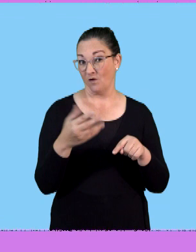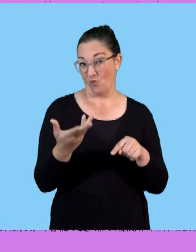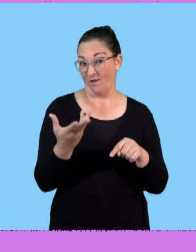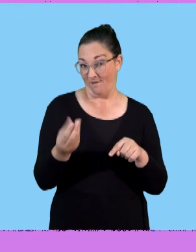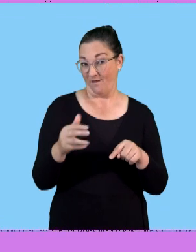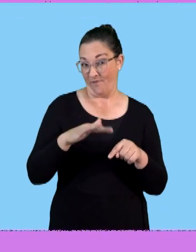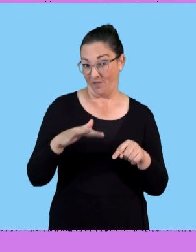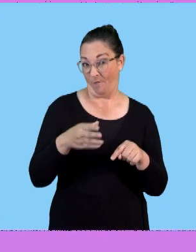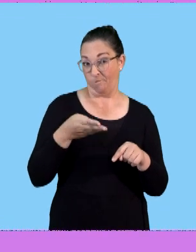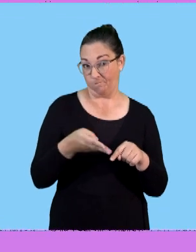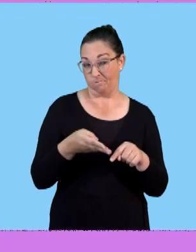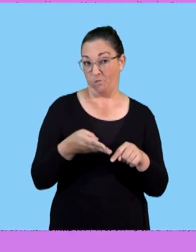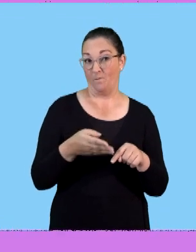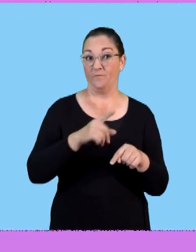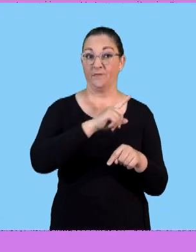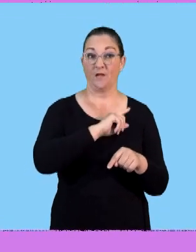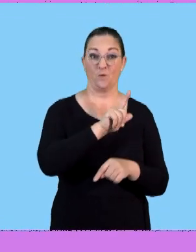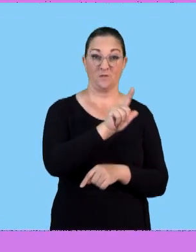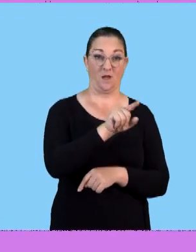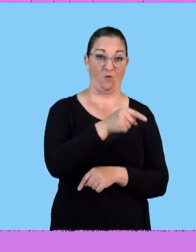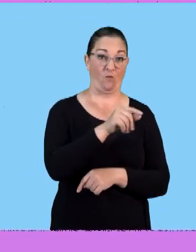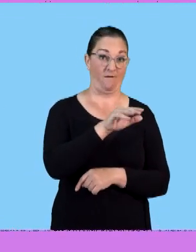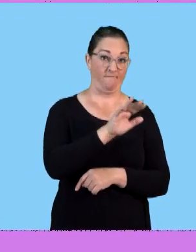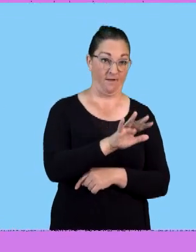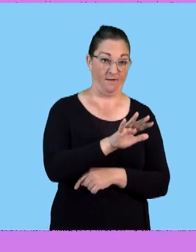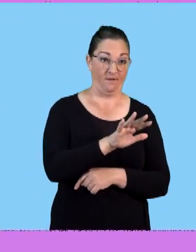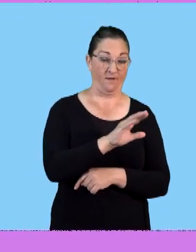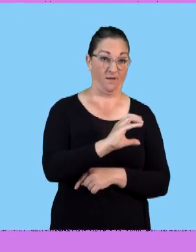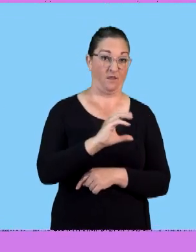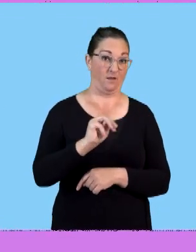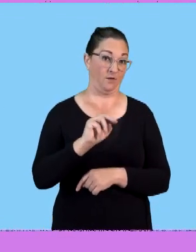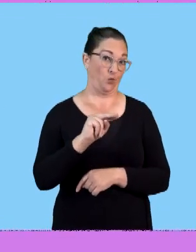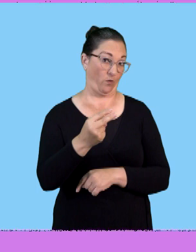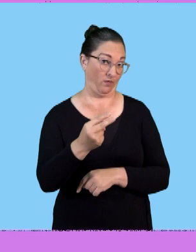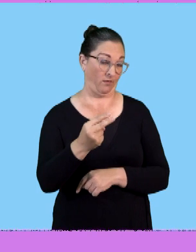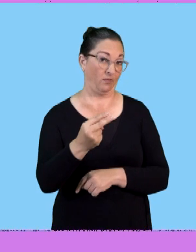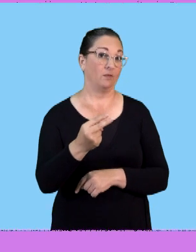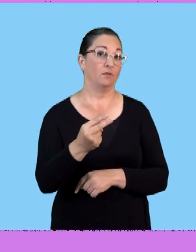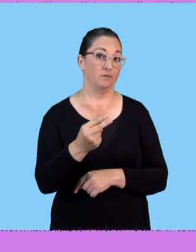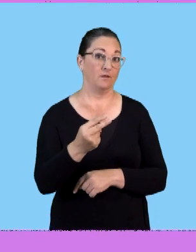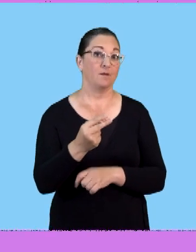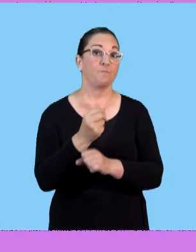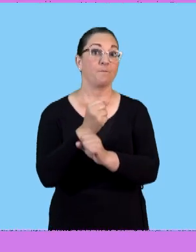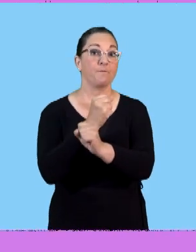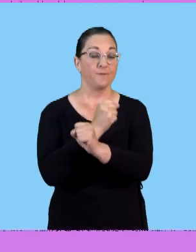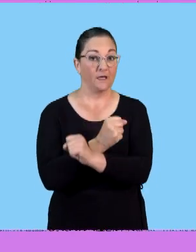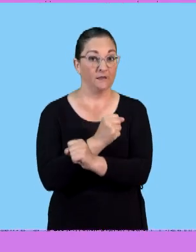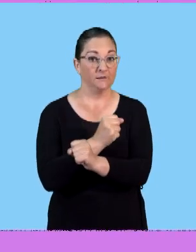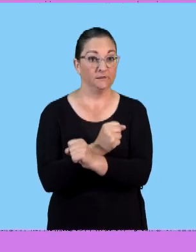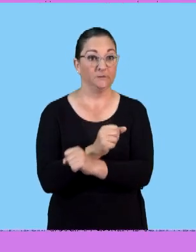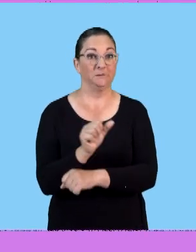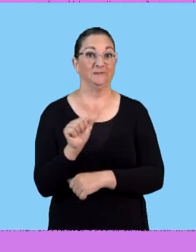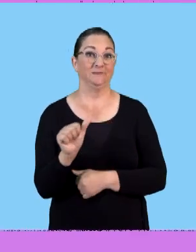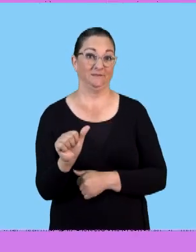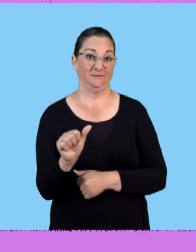these triangles. We agree. So therefore, I'll take 7.5 squared centimeters, right?